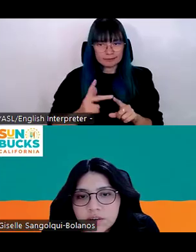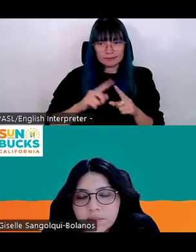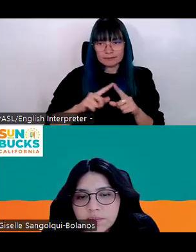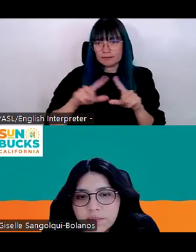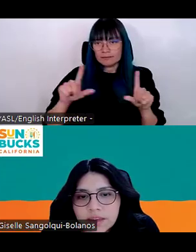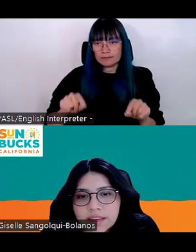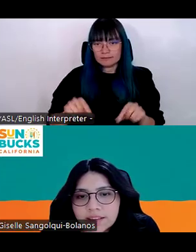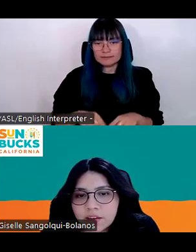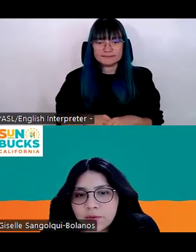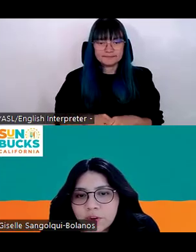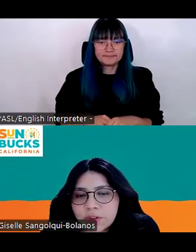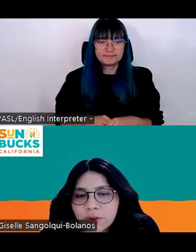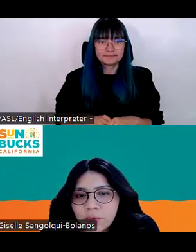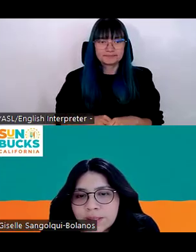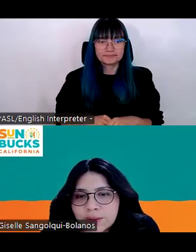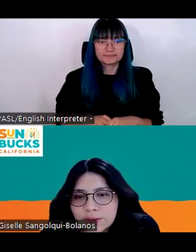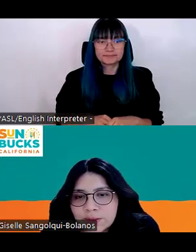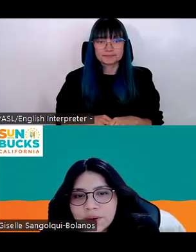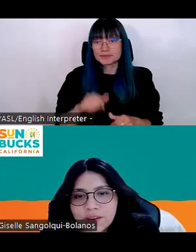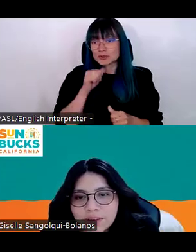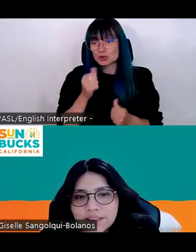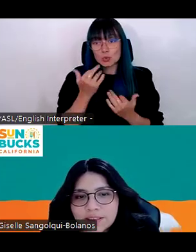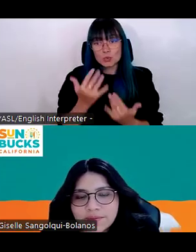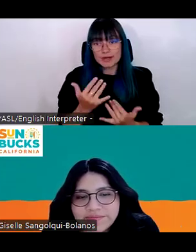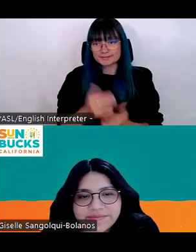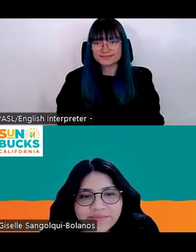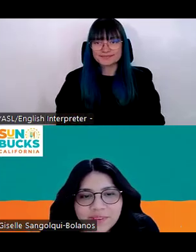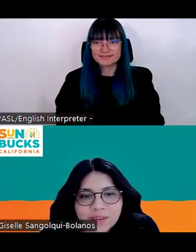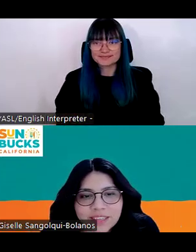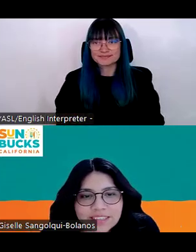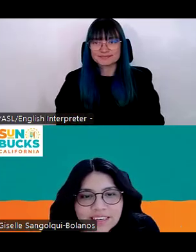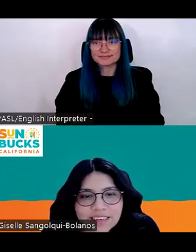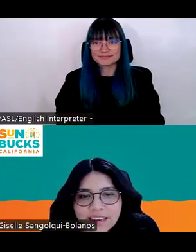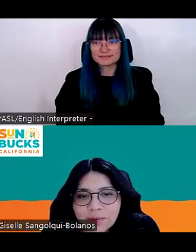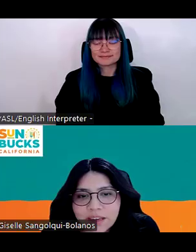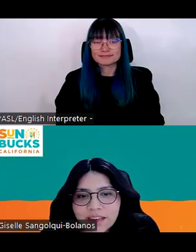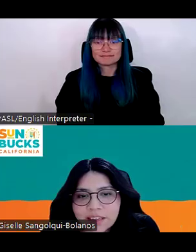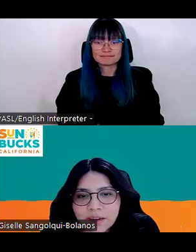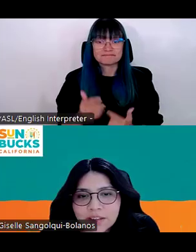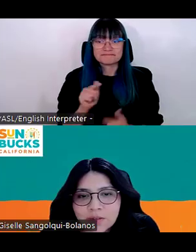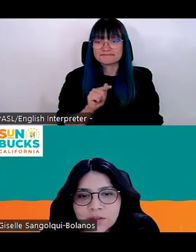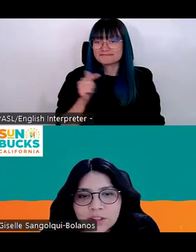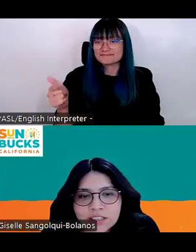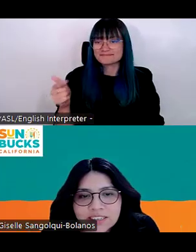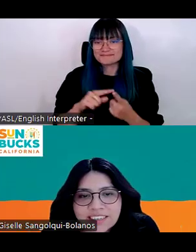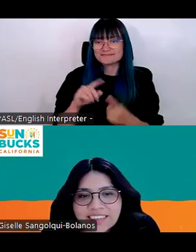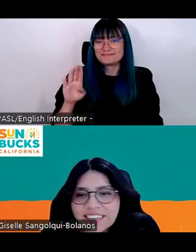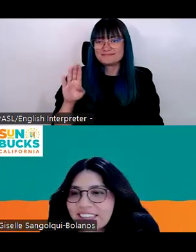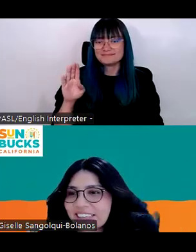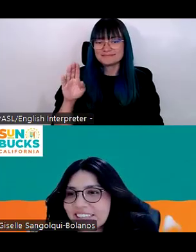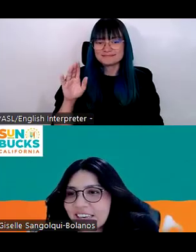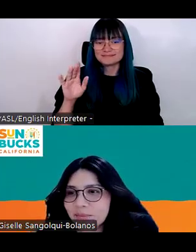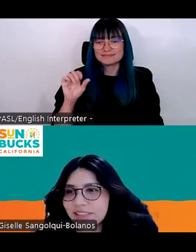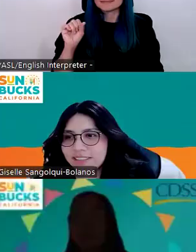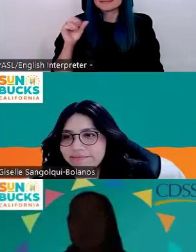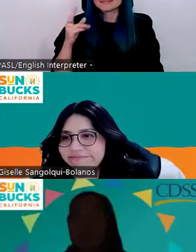card. Therefore, don't wait to use your benefits. With that said, I will hand it back to Shenshen.